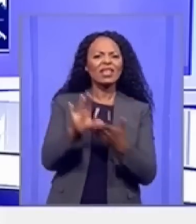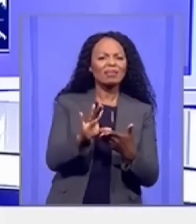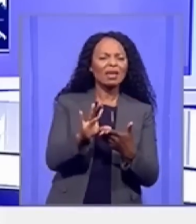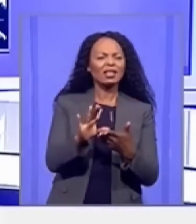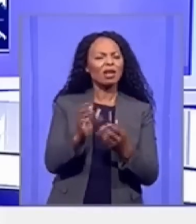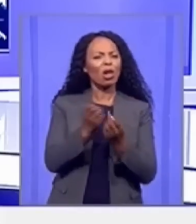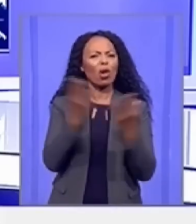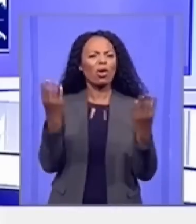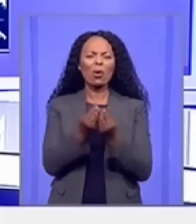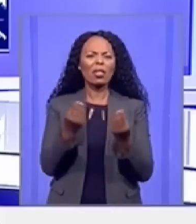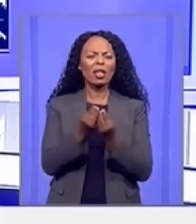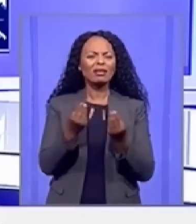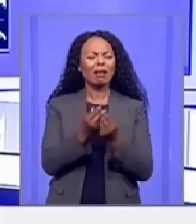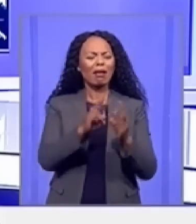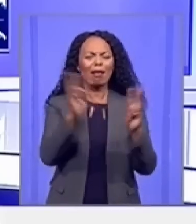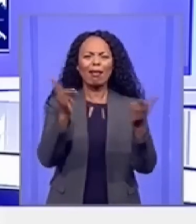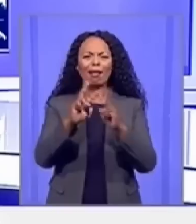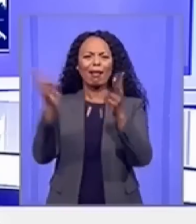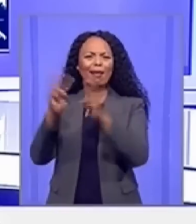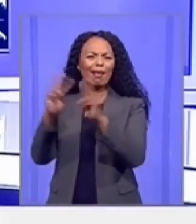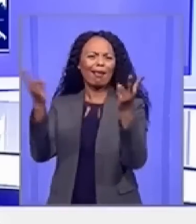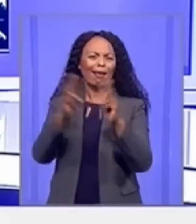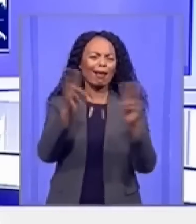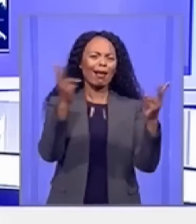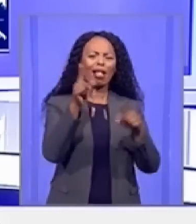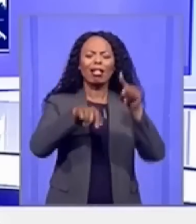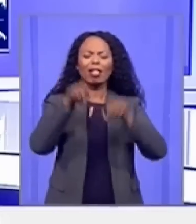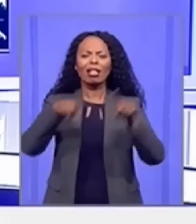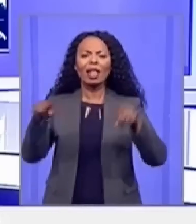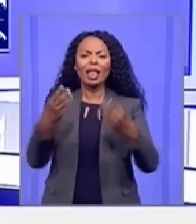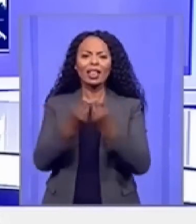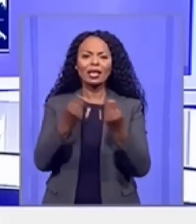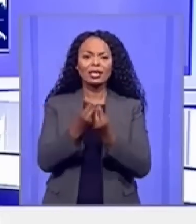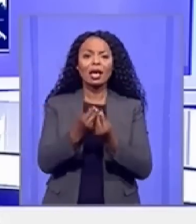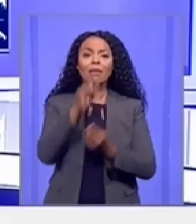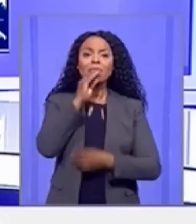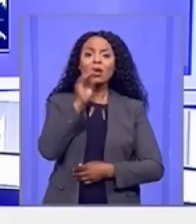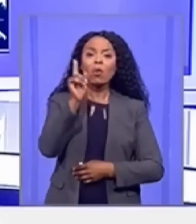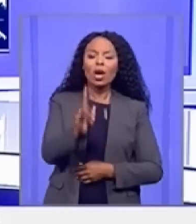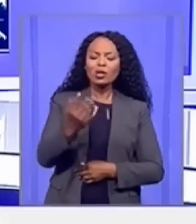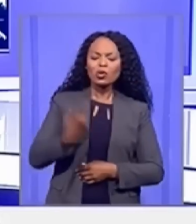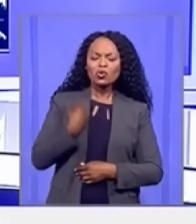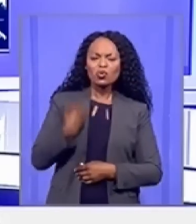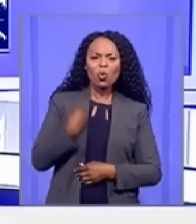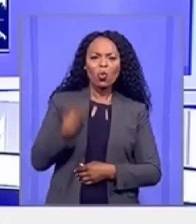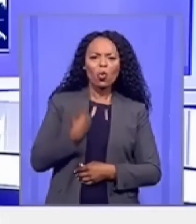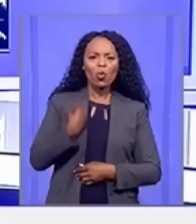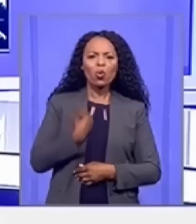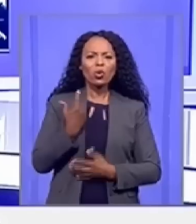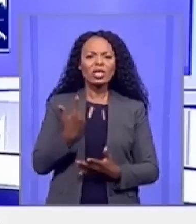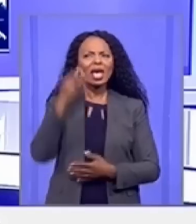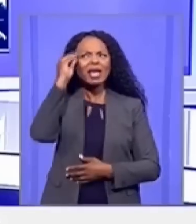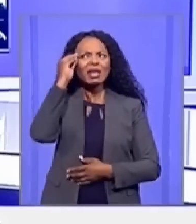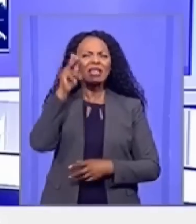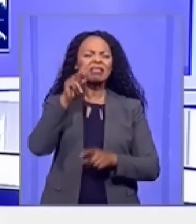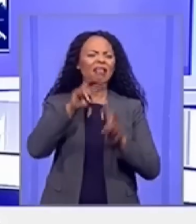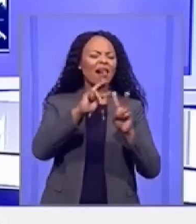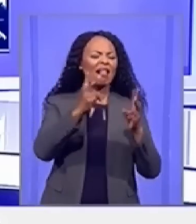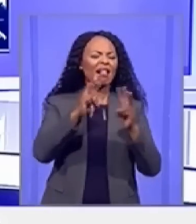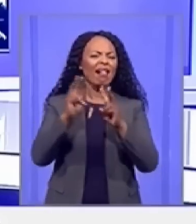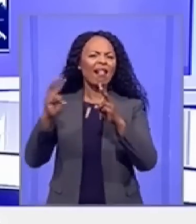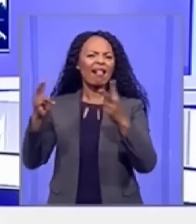tseo kaofela tseo di etsa hore batjha ba be le ke ka hona ke reng ba